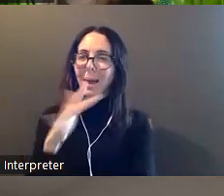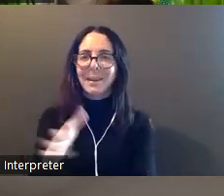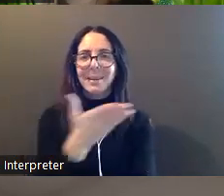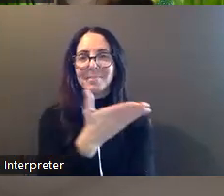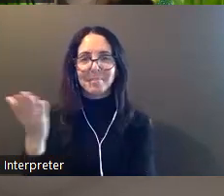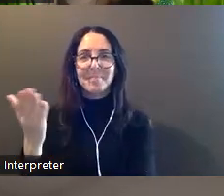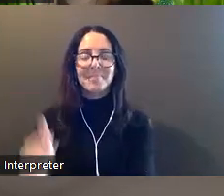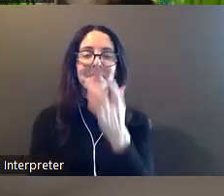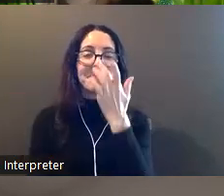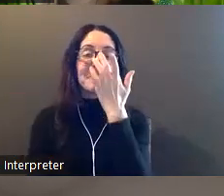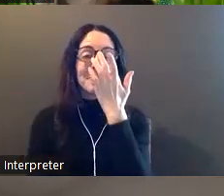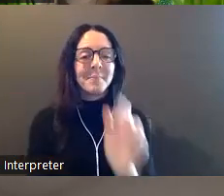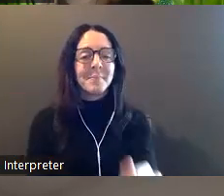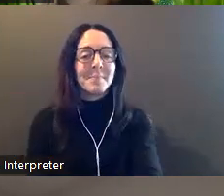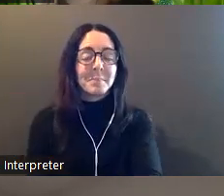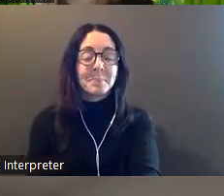resources.